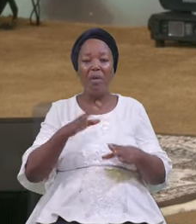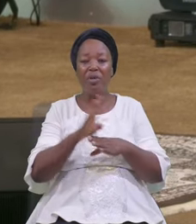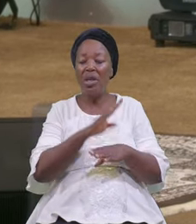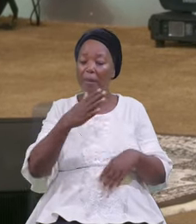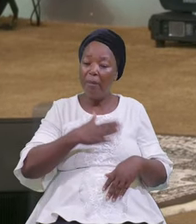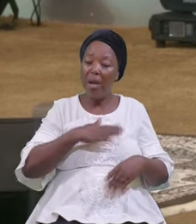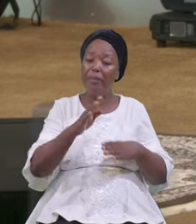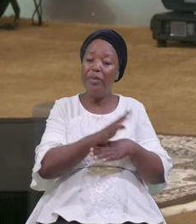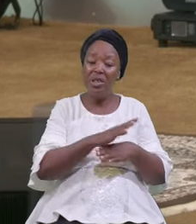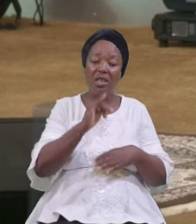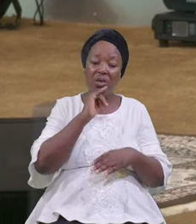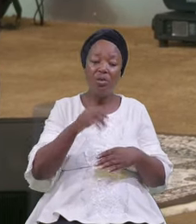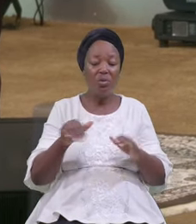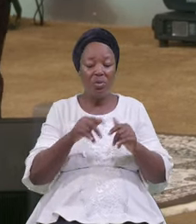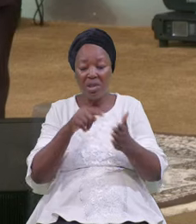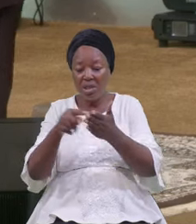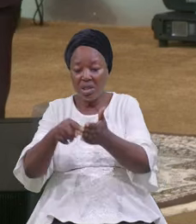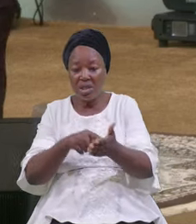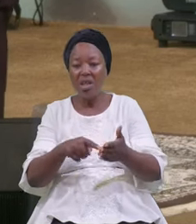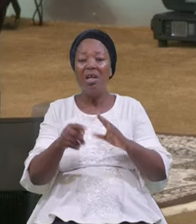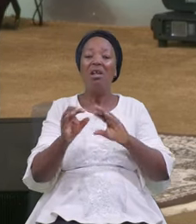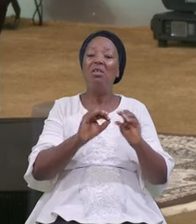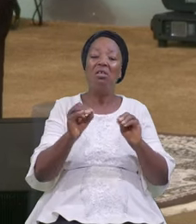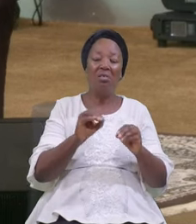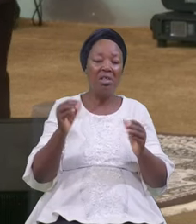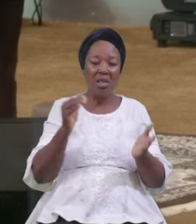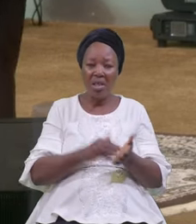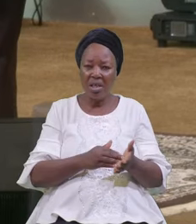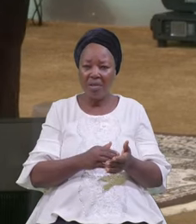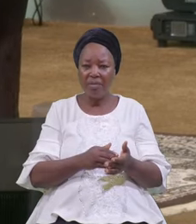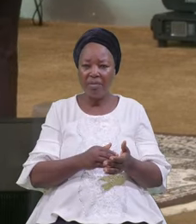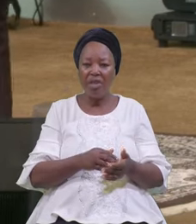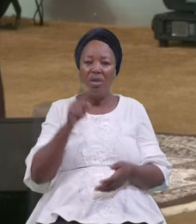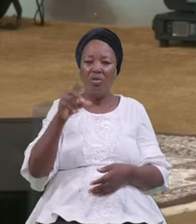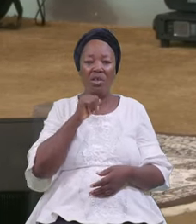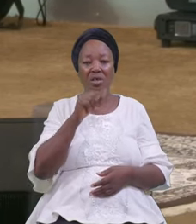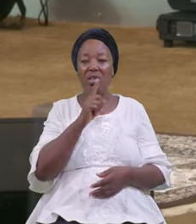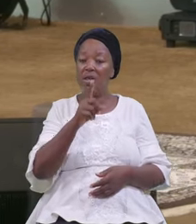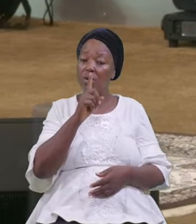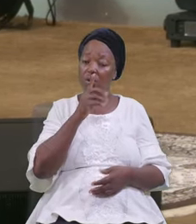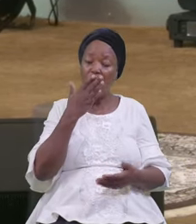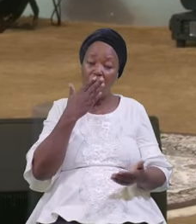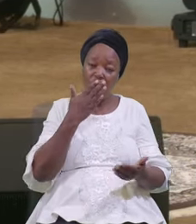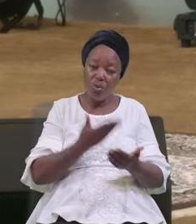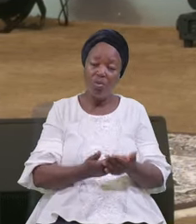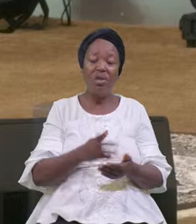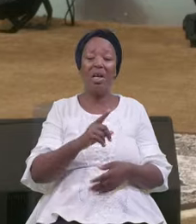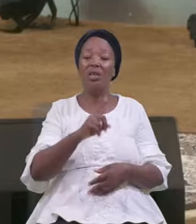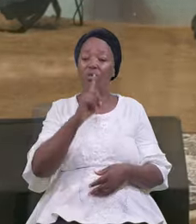is to do this and do that. Nothing more. You're not a sincere person. Actually, you are afraid